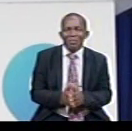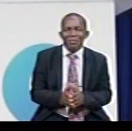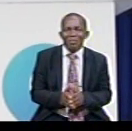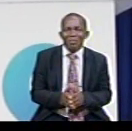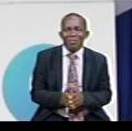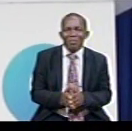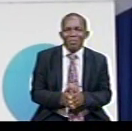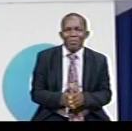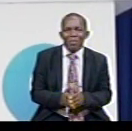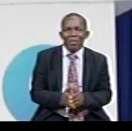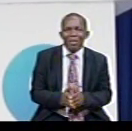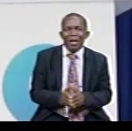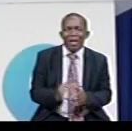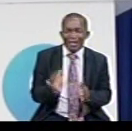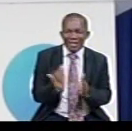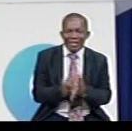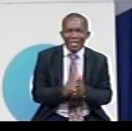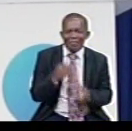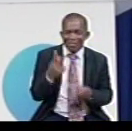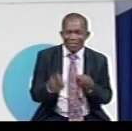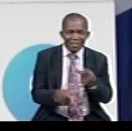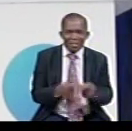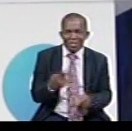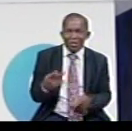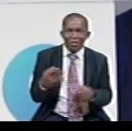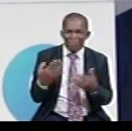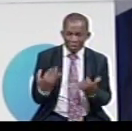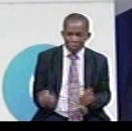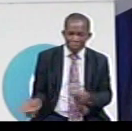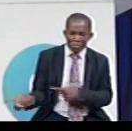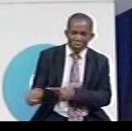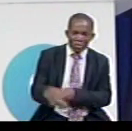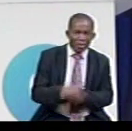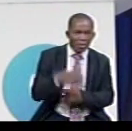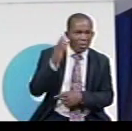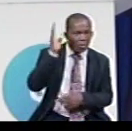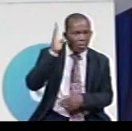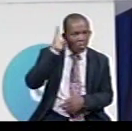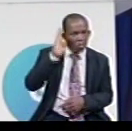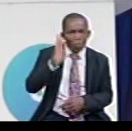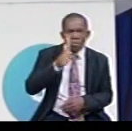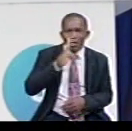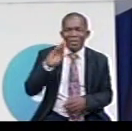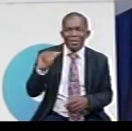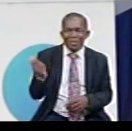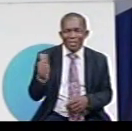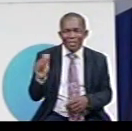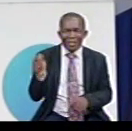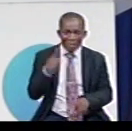And that the visitation today will be 10 times of the past 3 days.